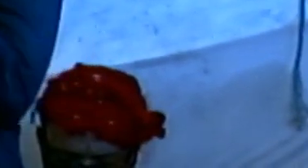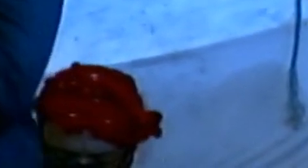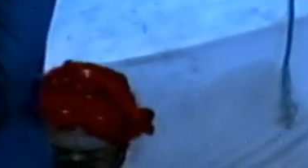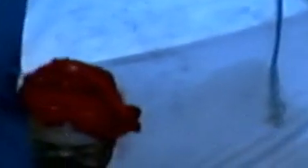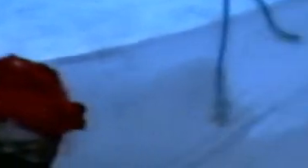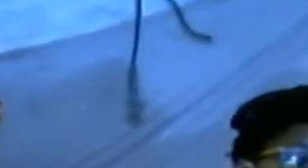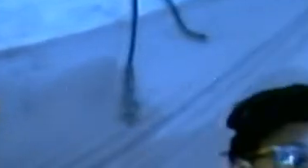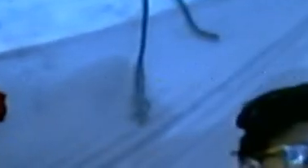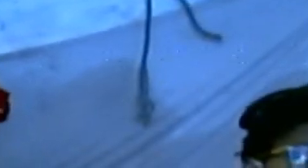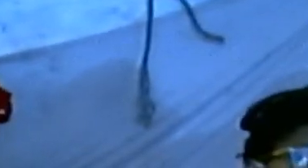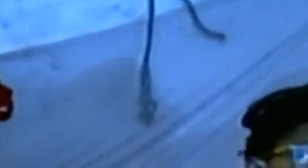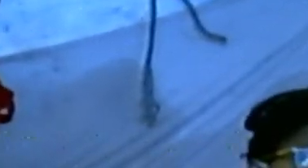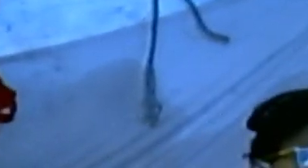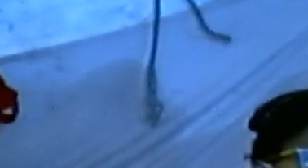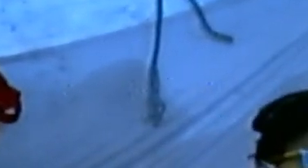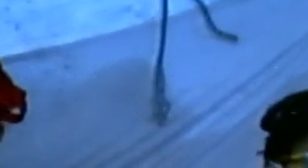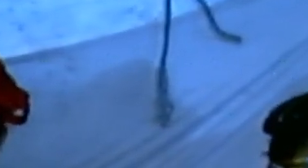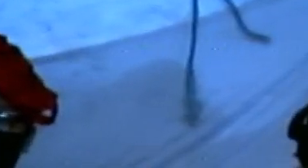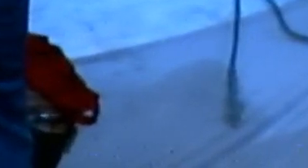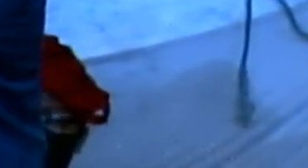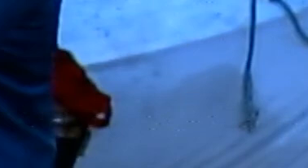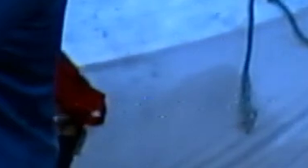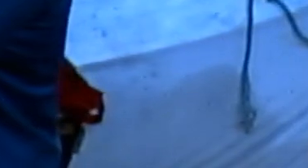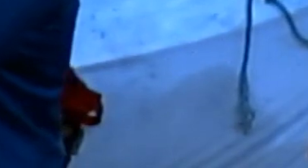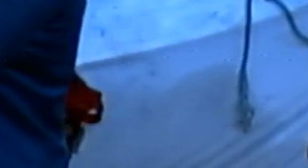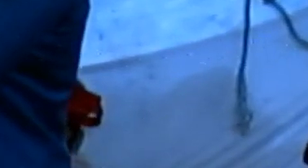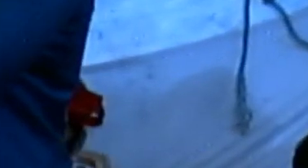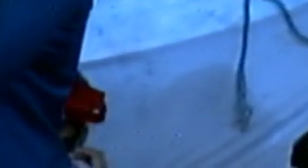and as we ought,